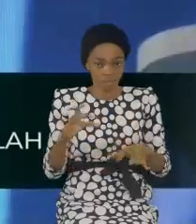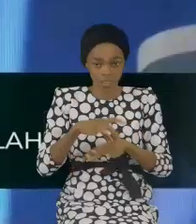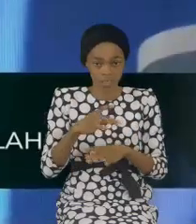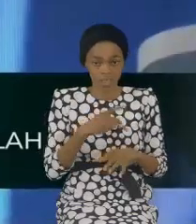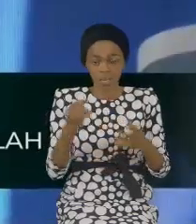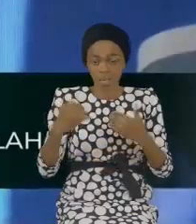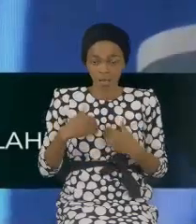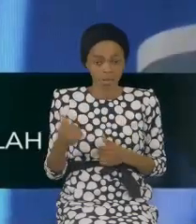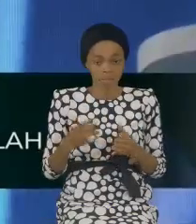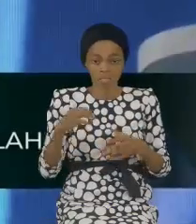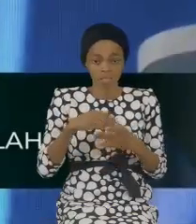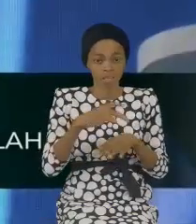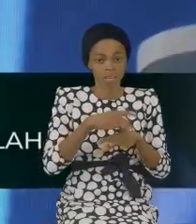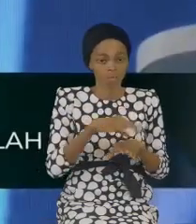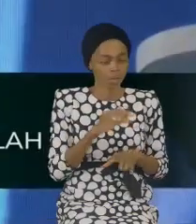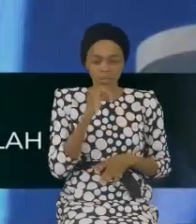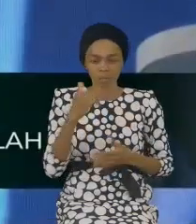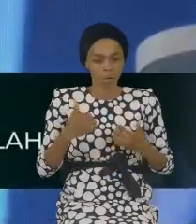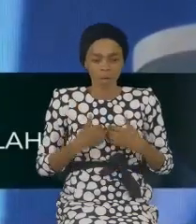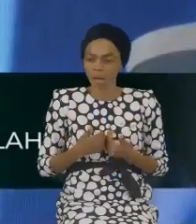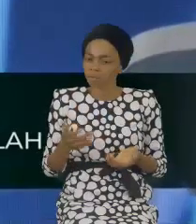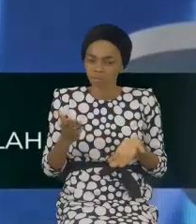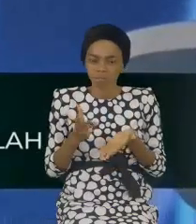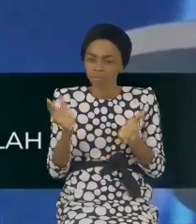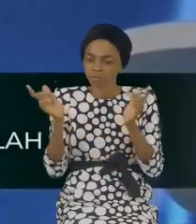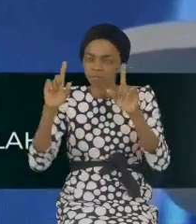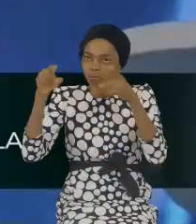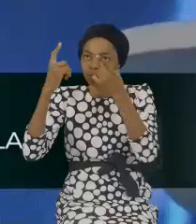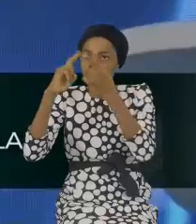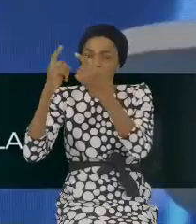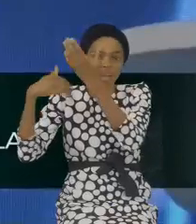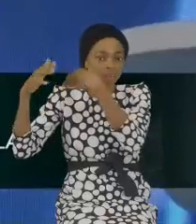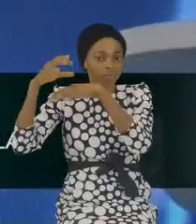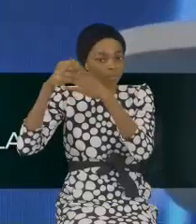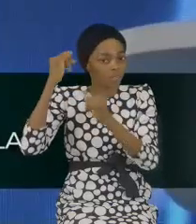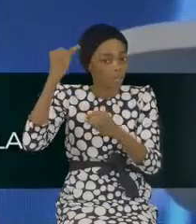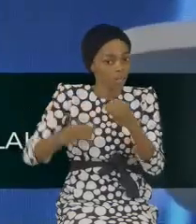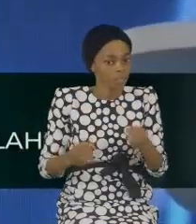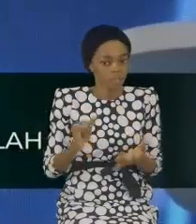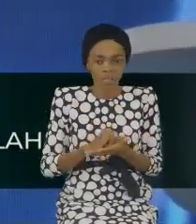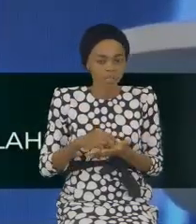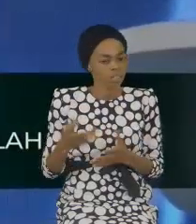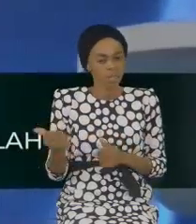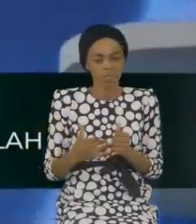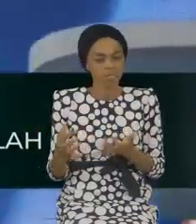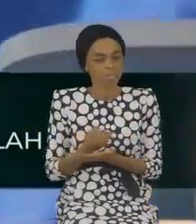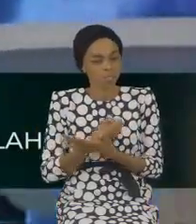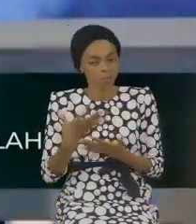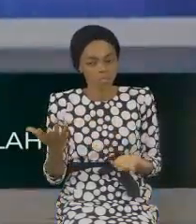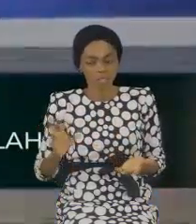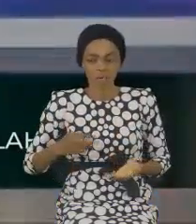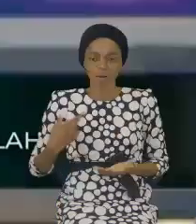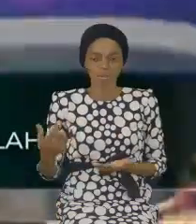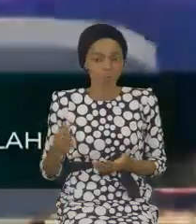don't make it on the final day to heaven, then we've wasted life, we've wasted ministry, we've wasted resources. Number